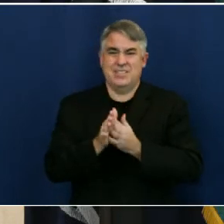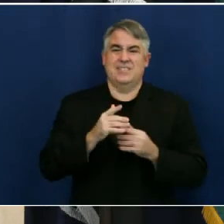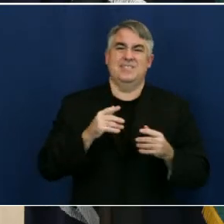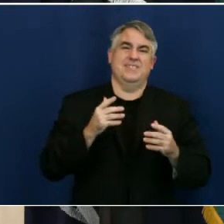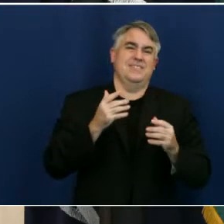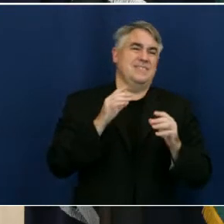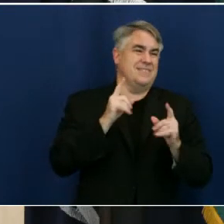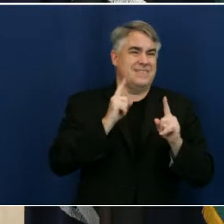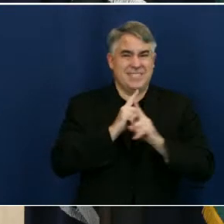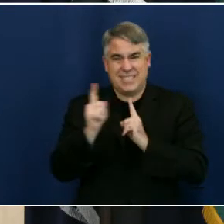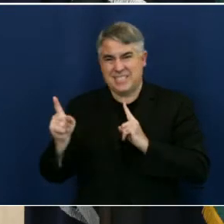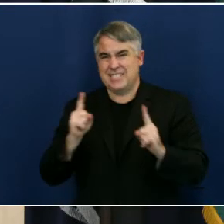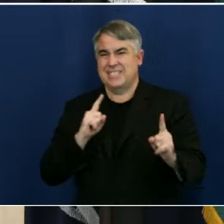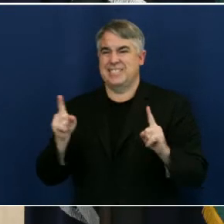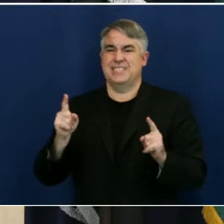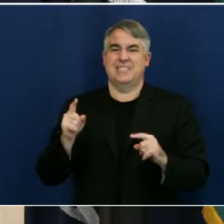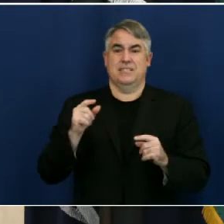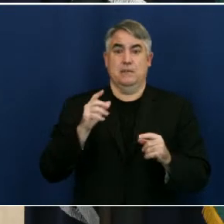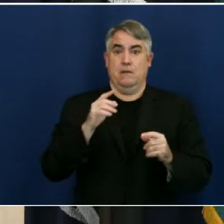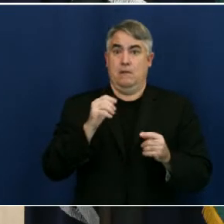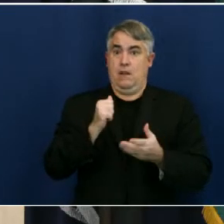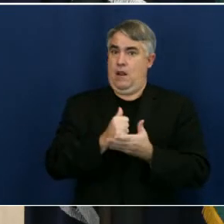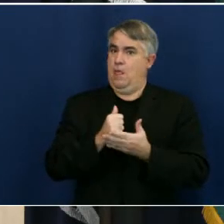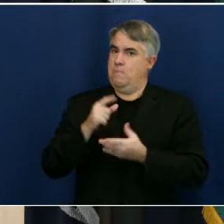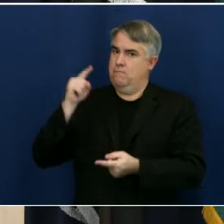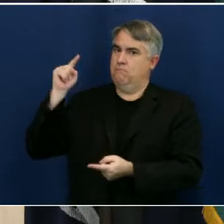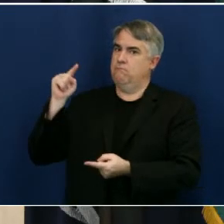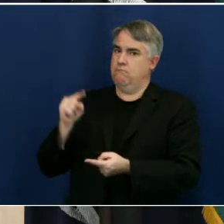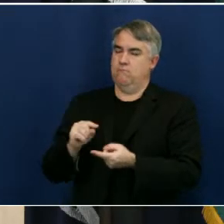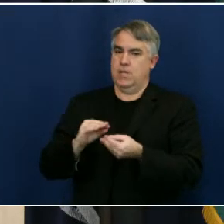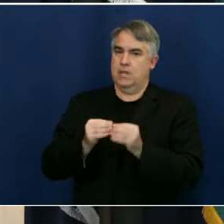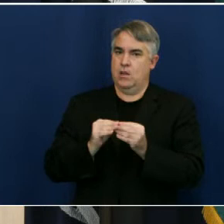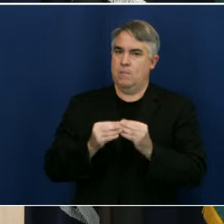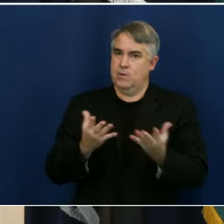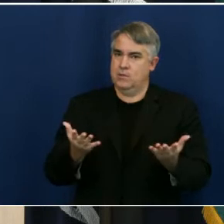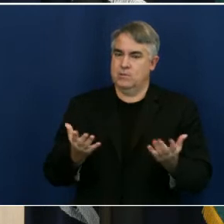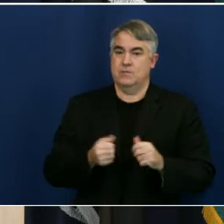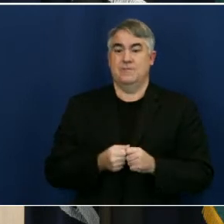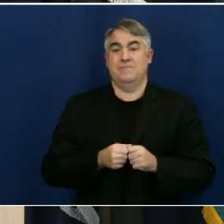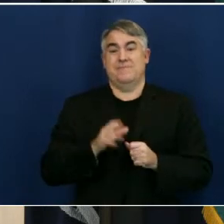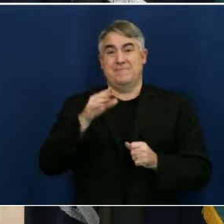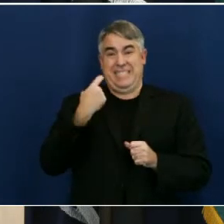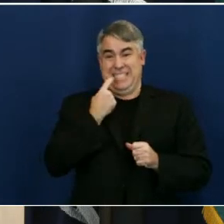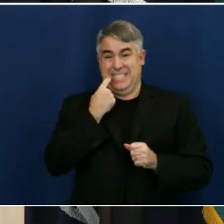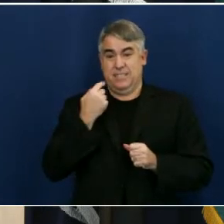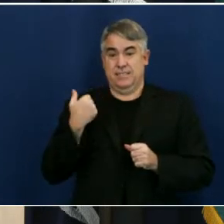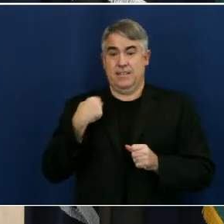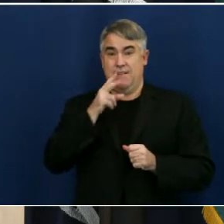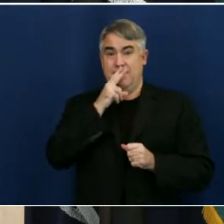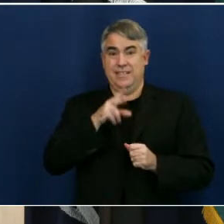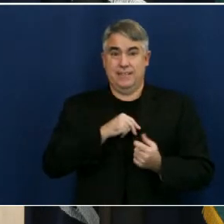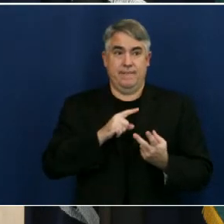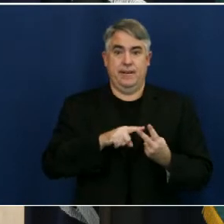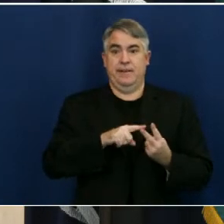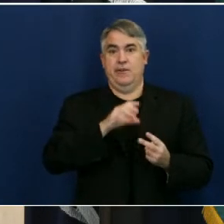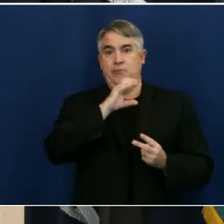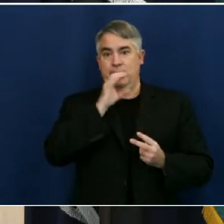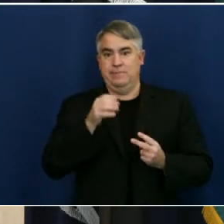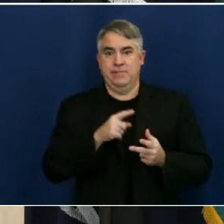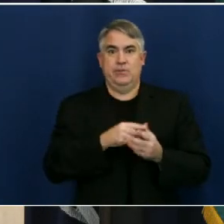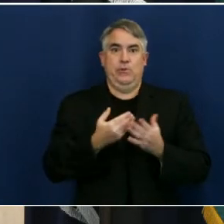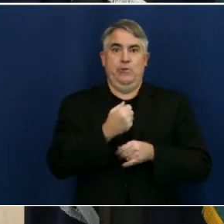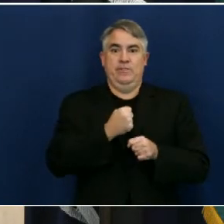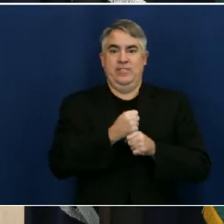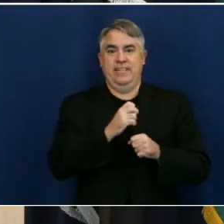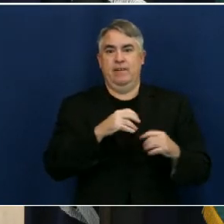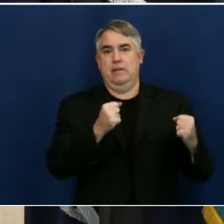And we're obviously hopeful that not having a major holiday like Thanksgiving, Christmas holiday, or New Year can help us do that. But